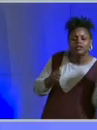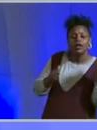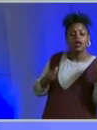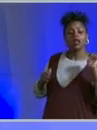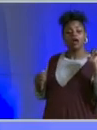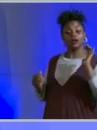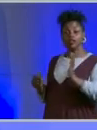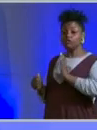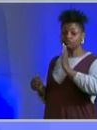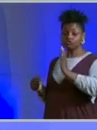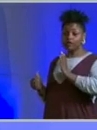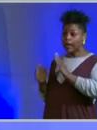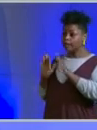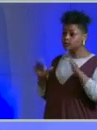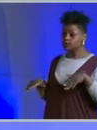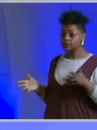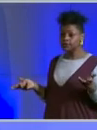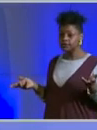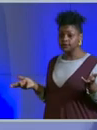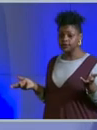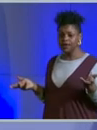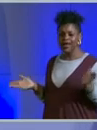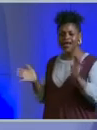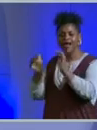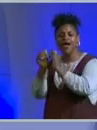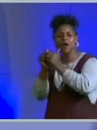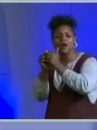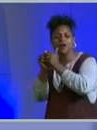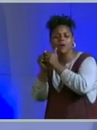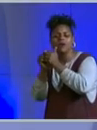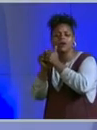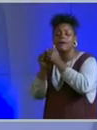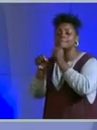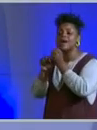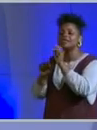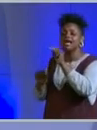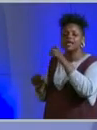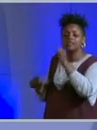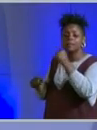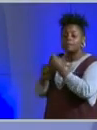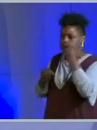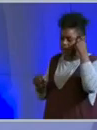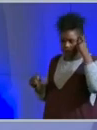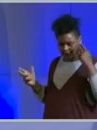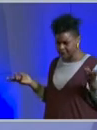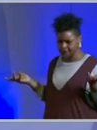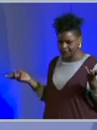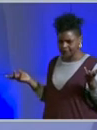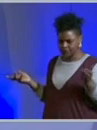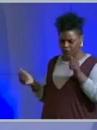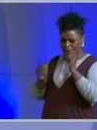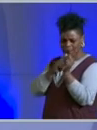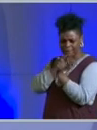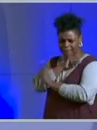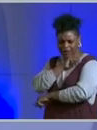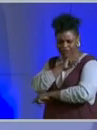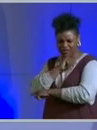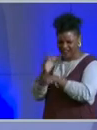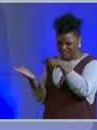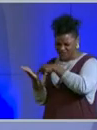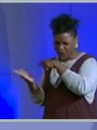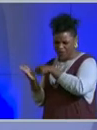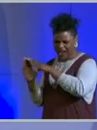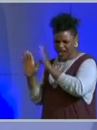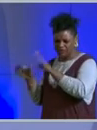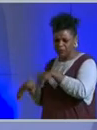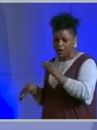our tax codes make sense and don't penalize the construction of affordable housing, but incent it?